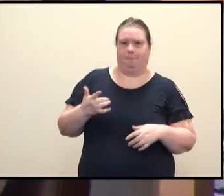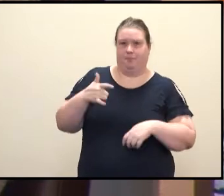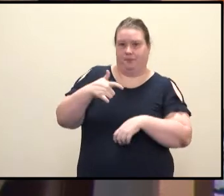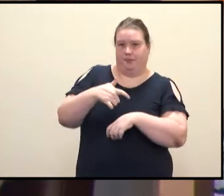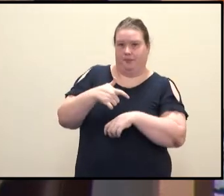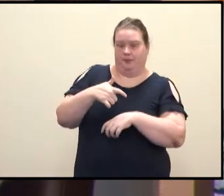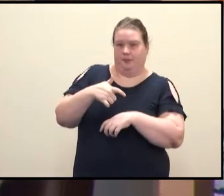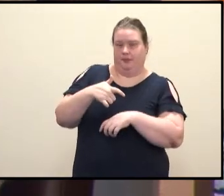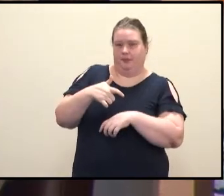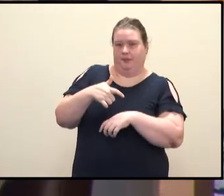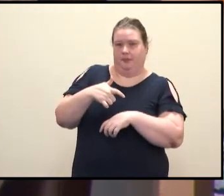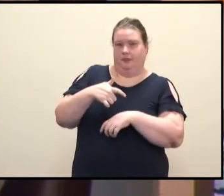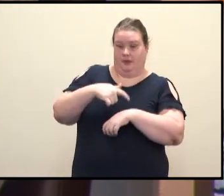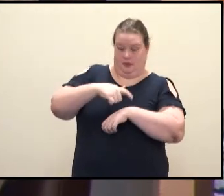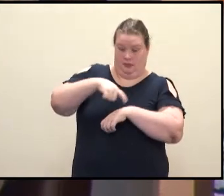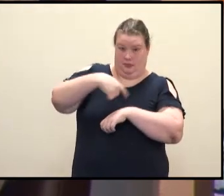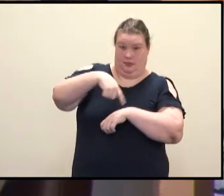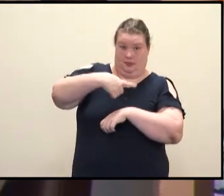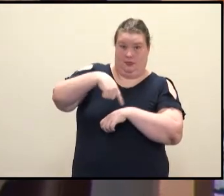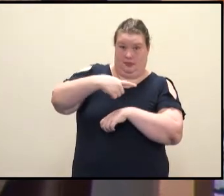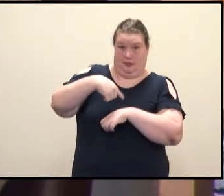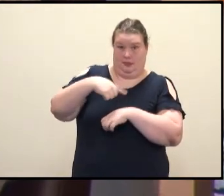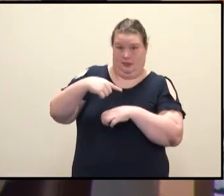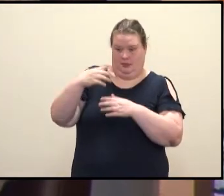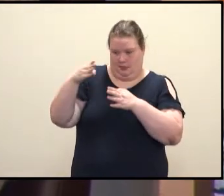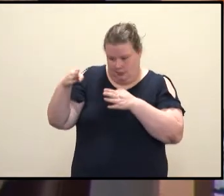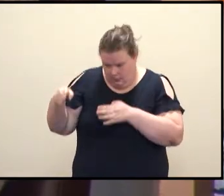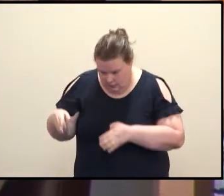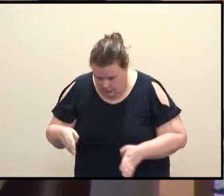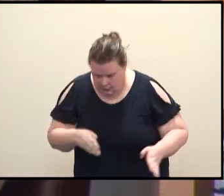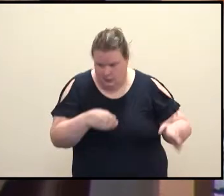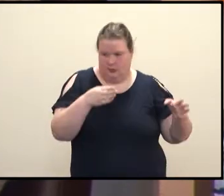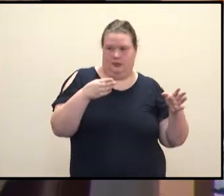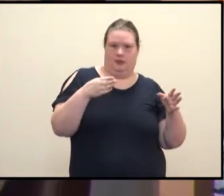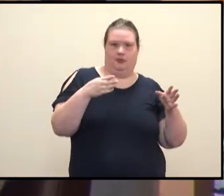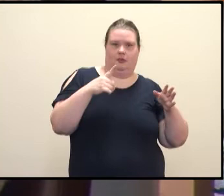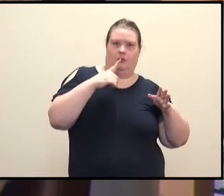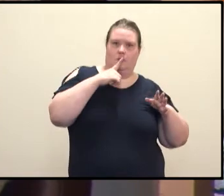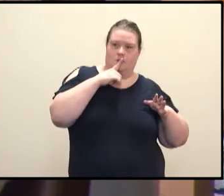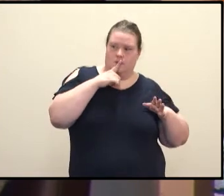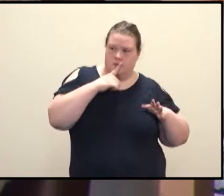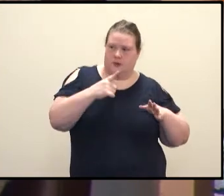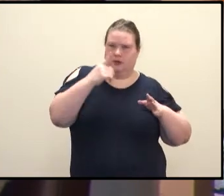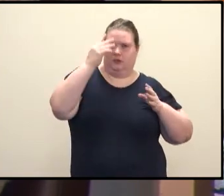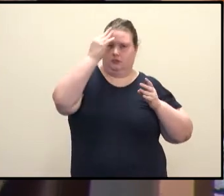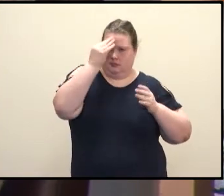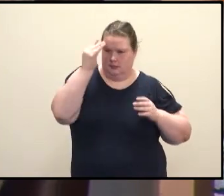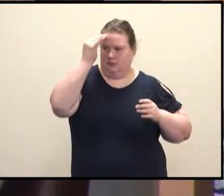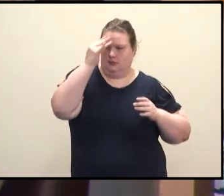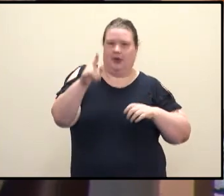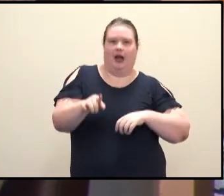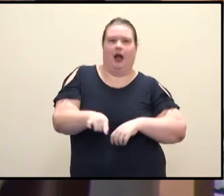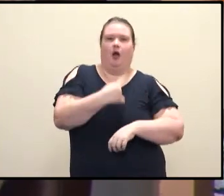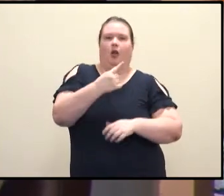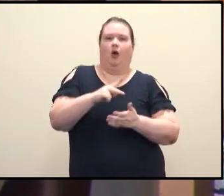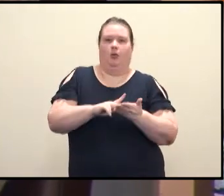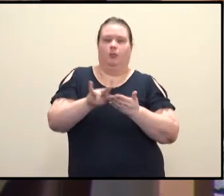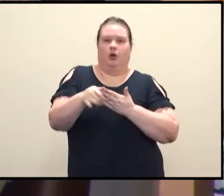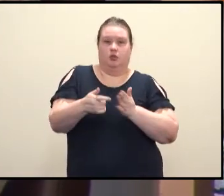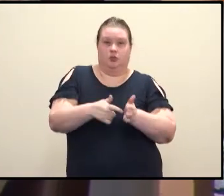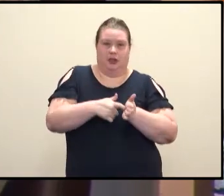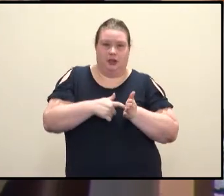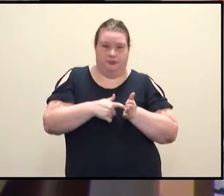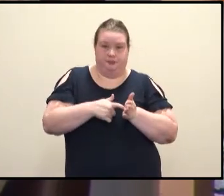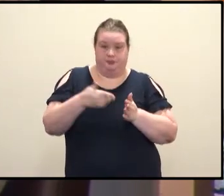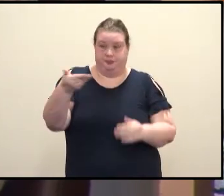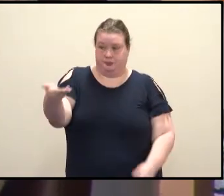put into this means that there was a lot of thought into how long this project would take you. And what